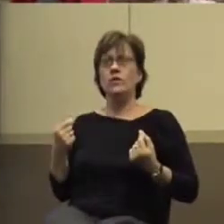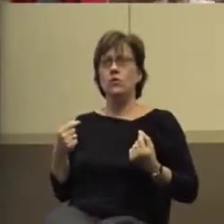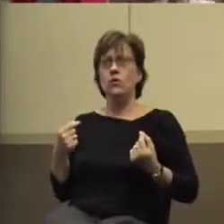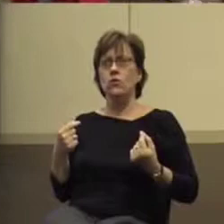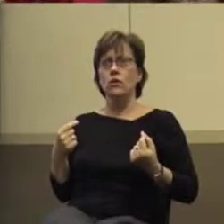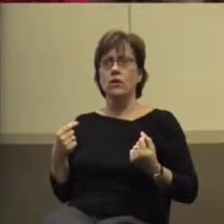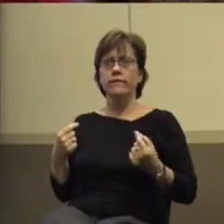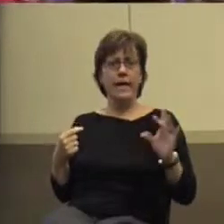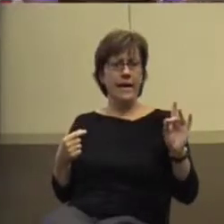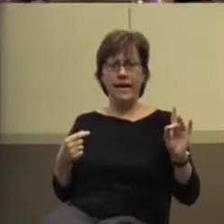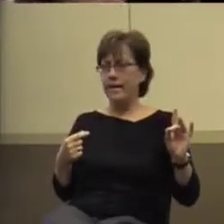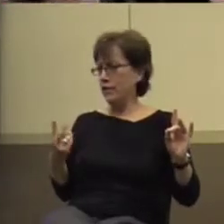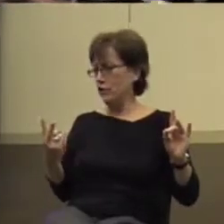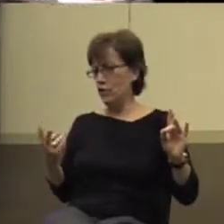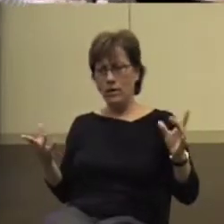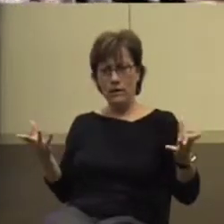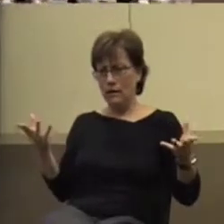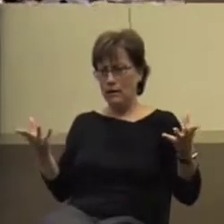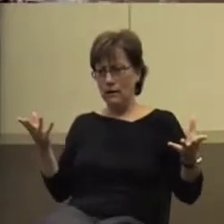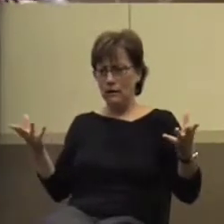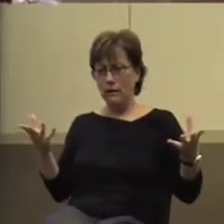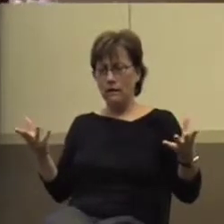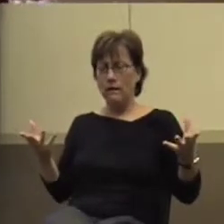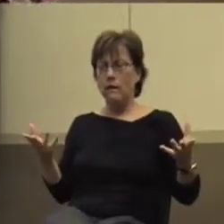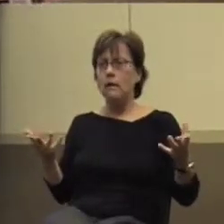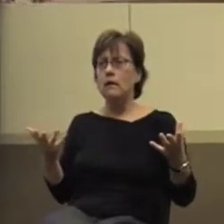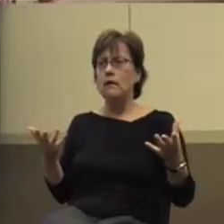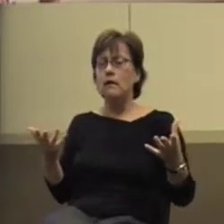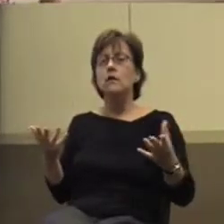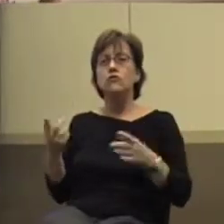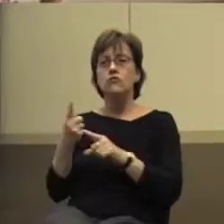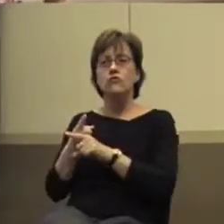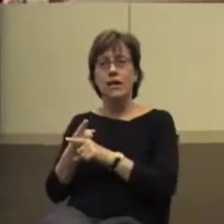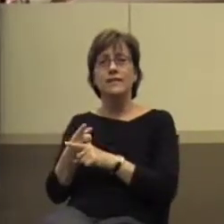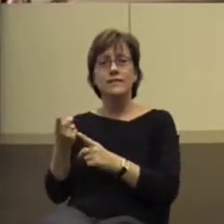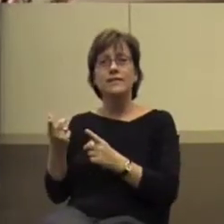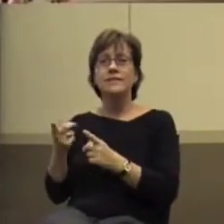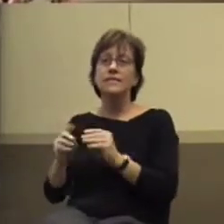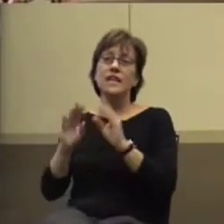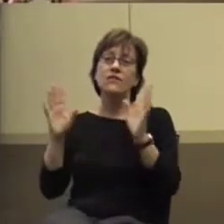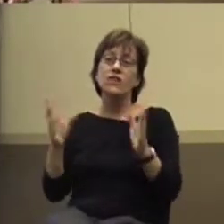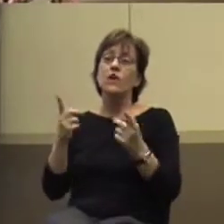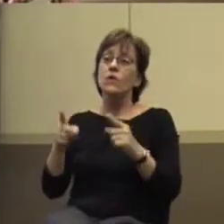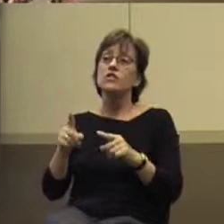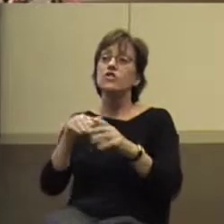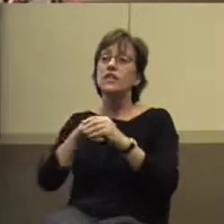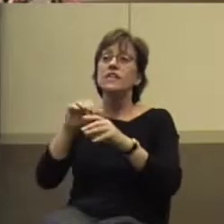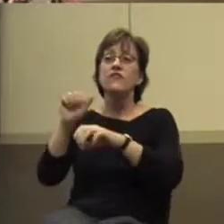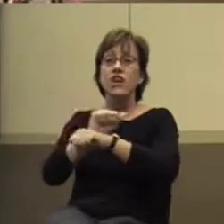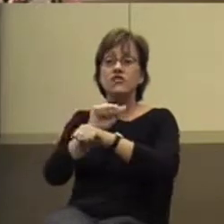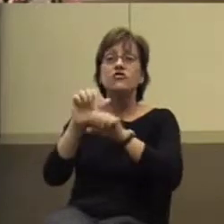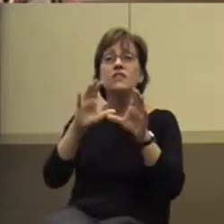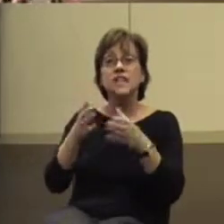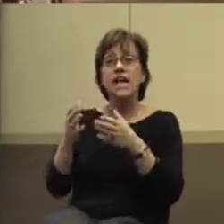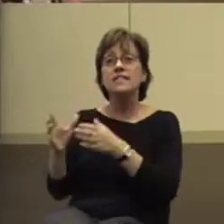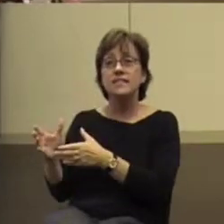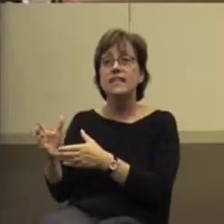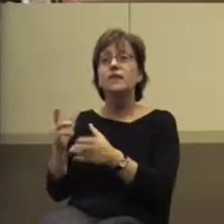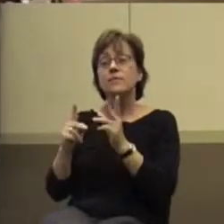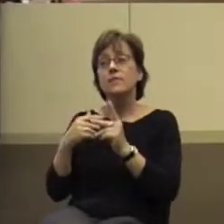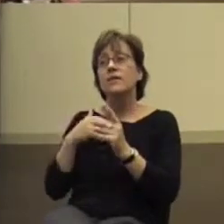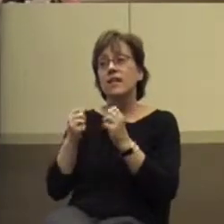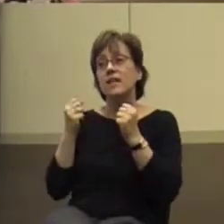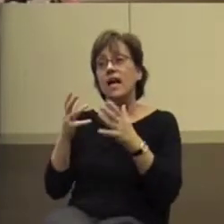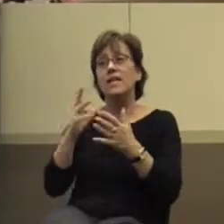you do it? That's what, like with this. Reality? Yeah, in reality, like this student was, I mean, this obviously, it's when you're in one of these functional classes with a lot of